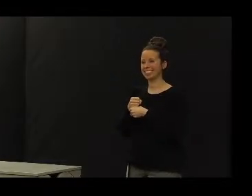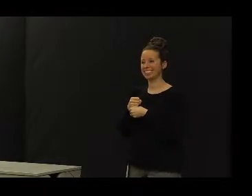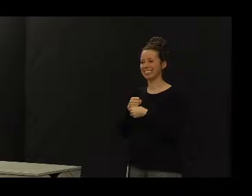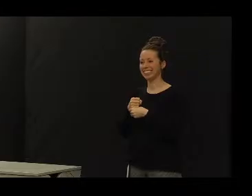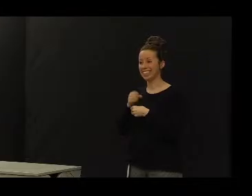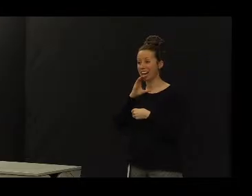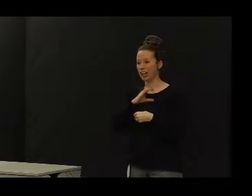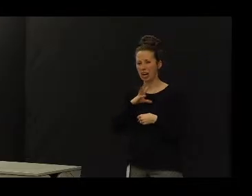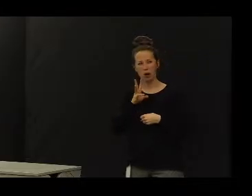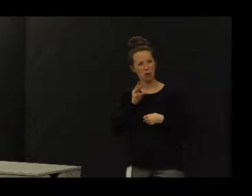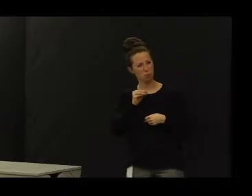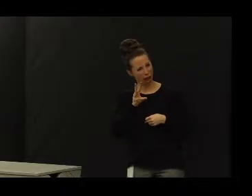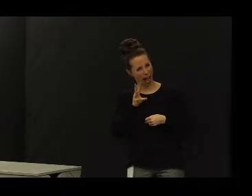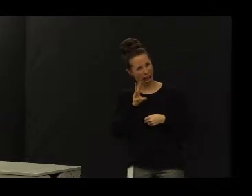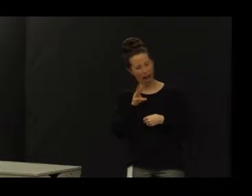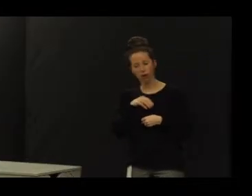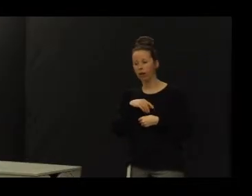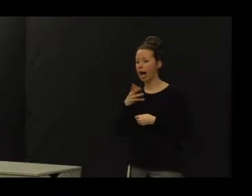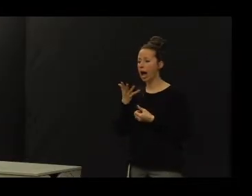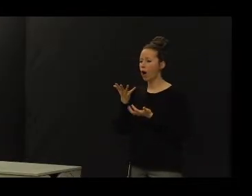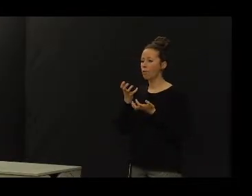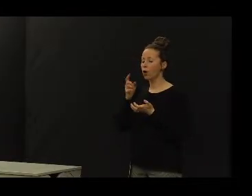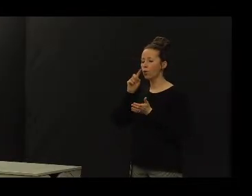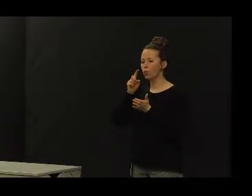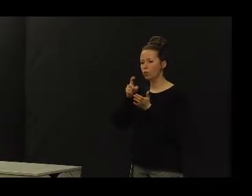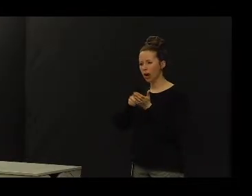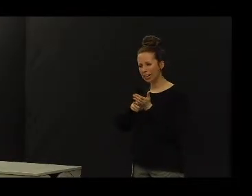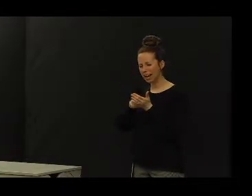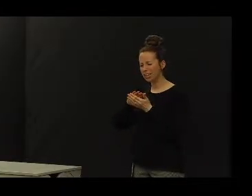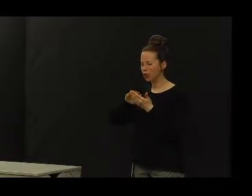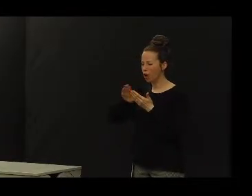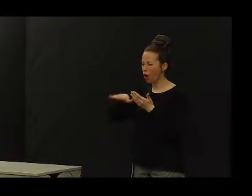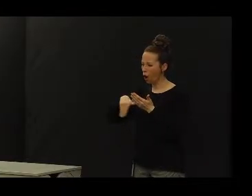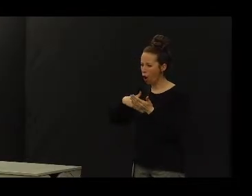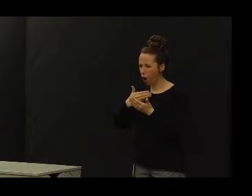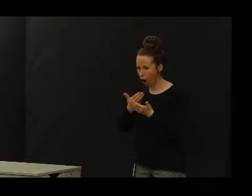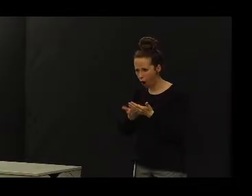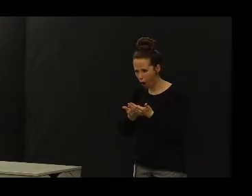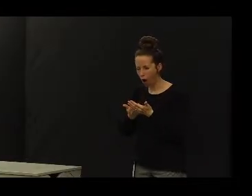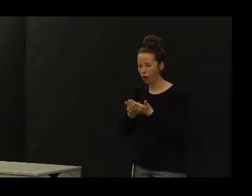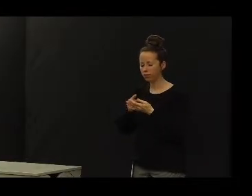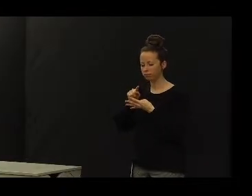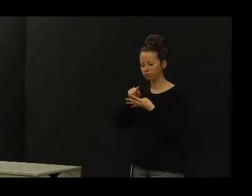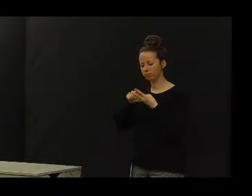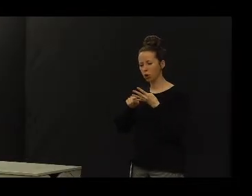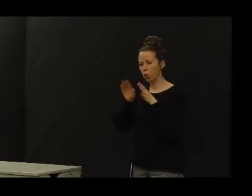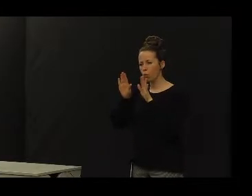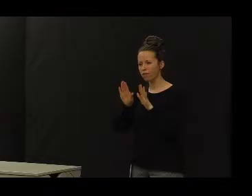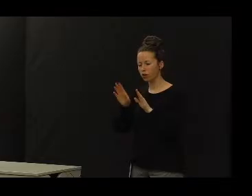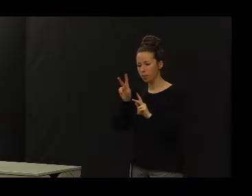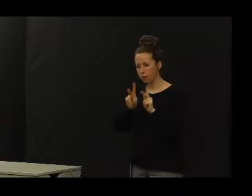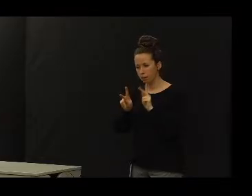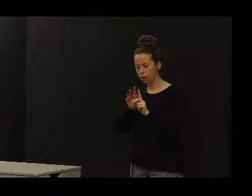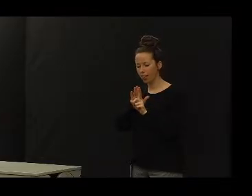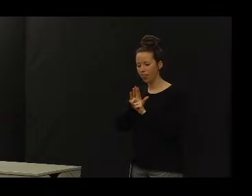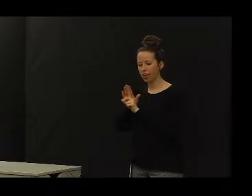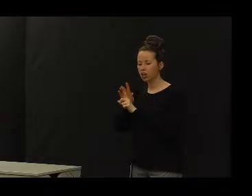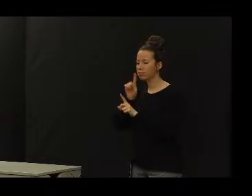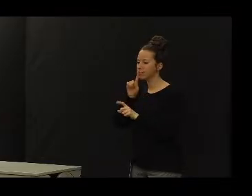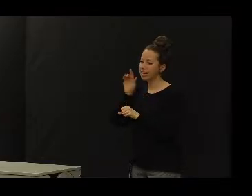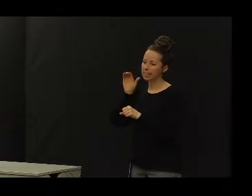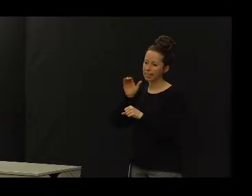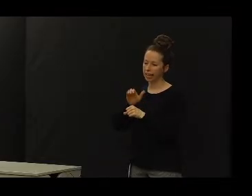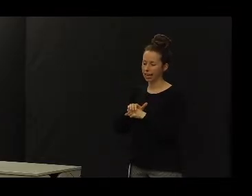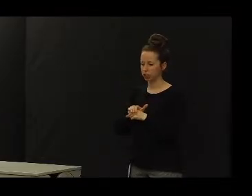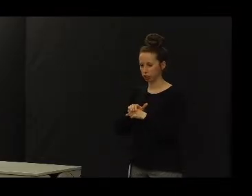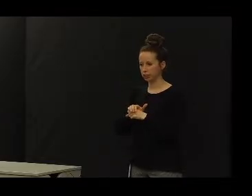And I want to recognize all of these wonderful people and their dedication, and it's